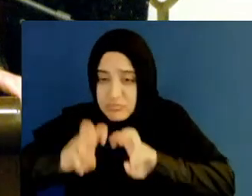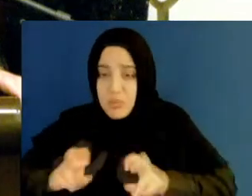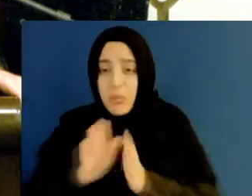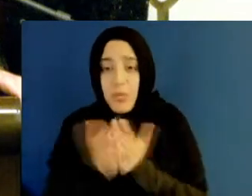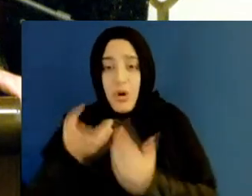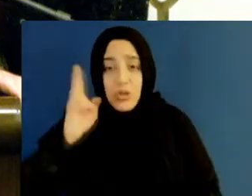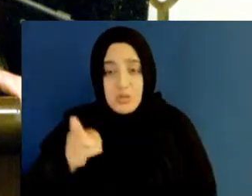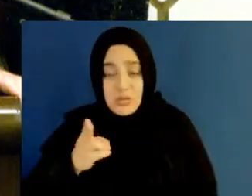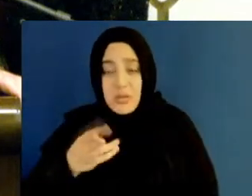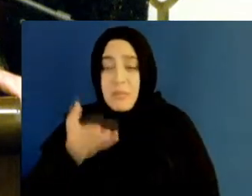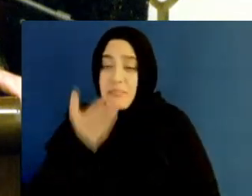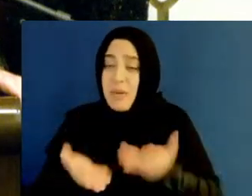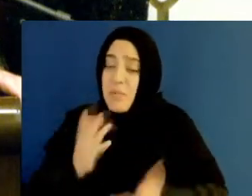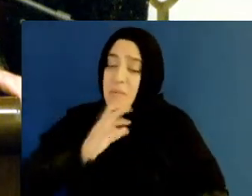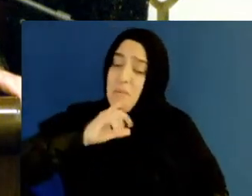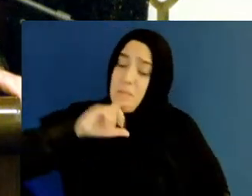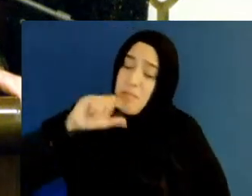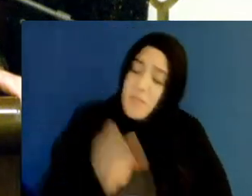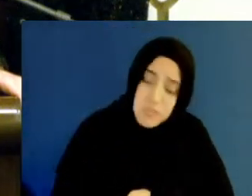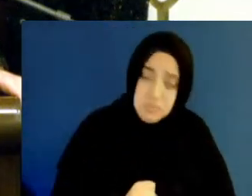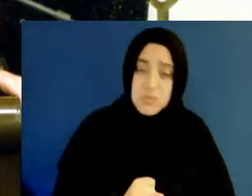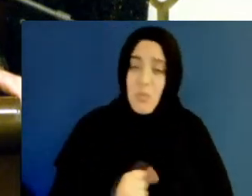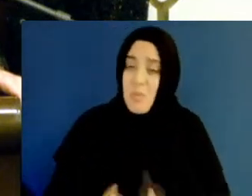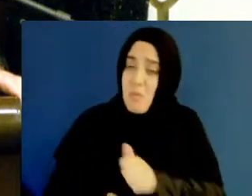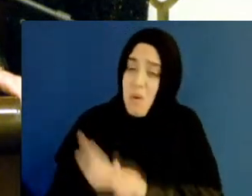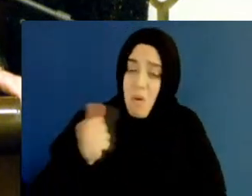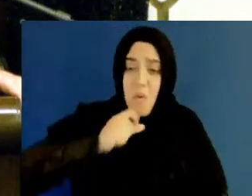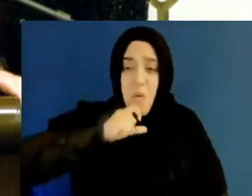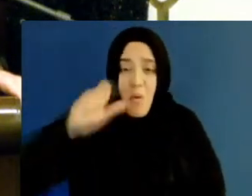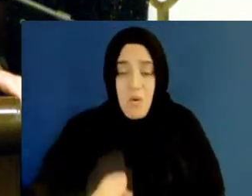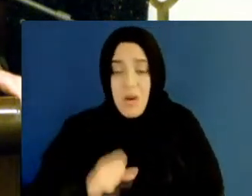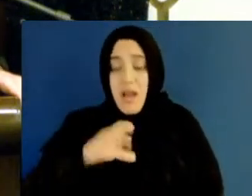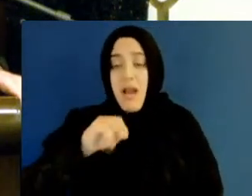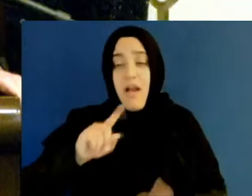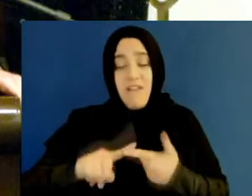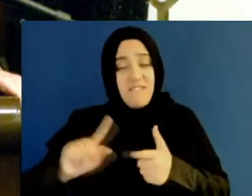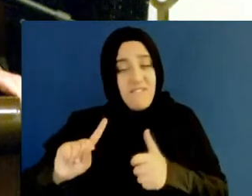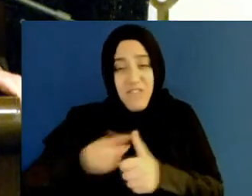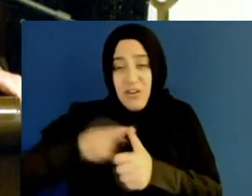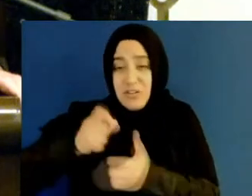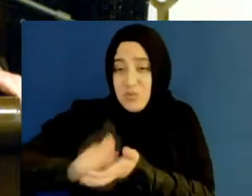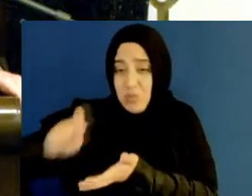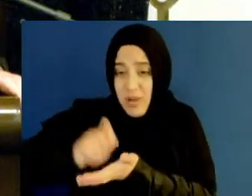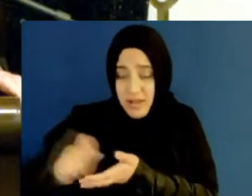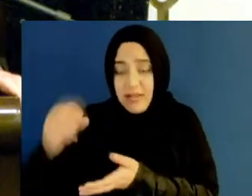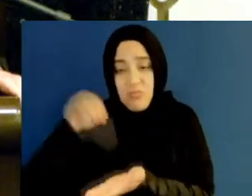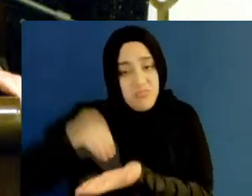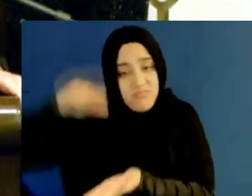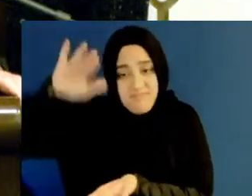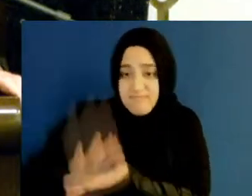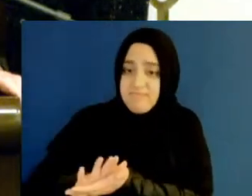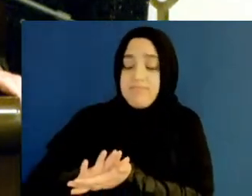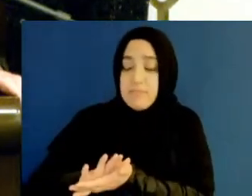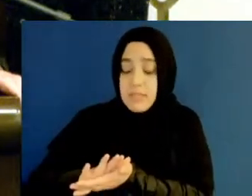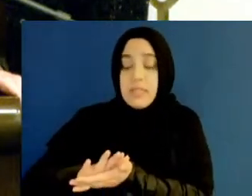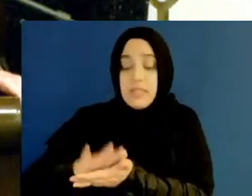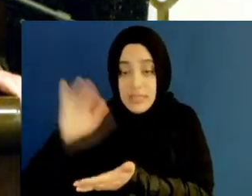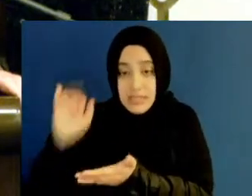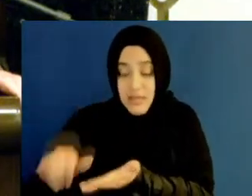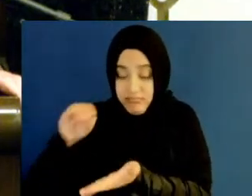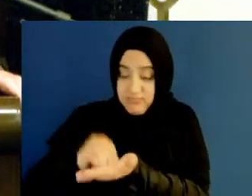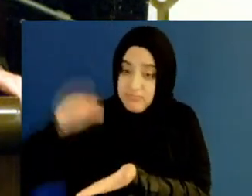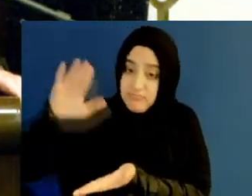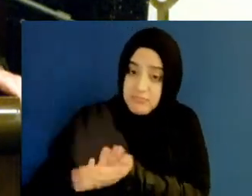ancient and one of the first writings that recorded the incident of